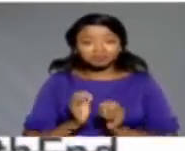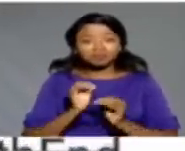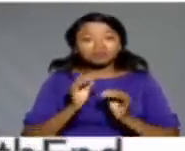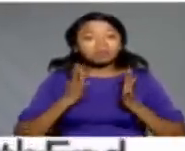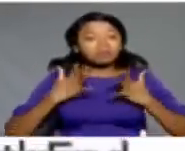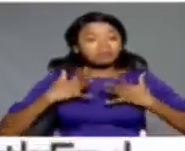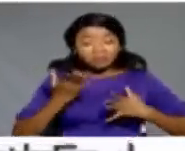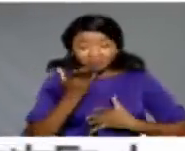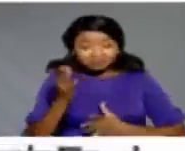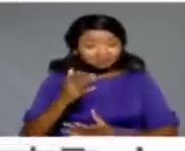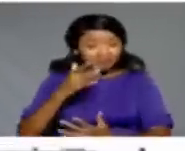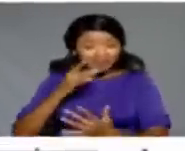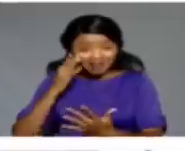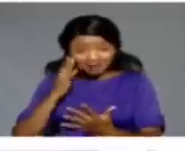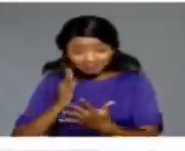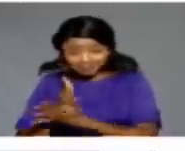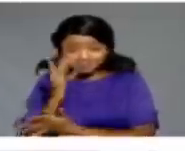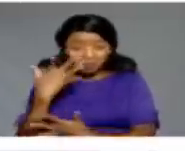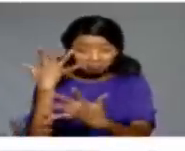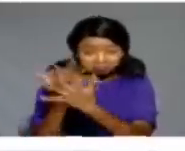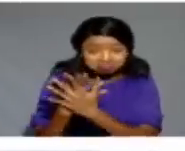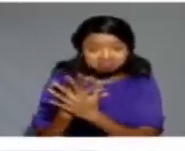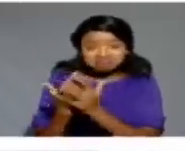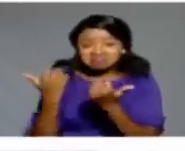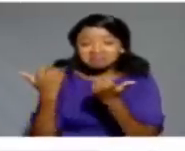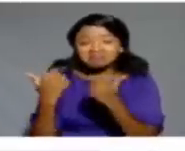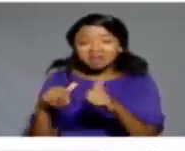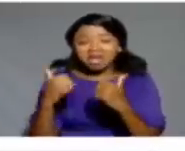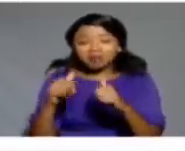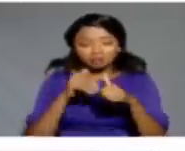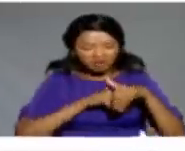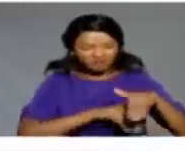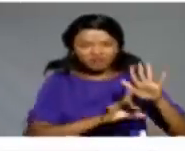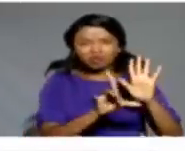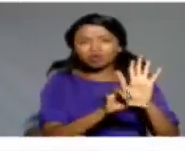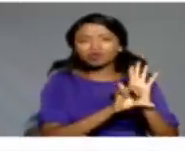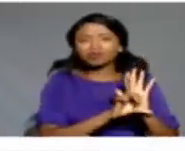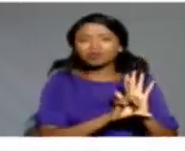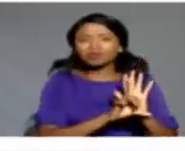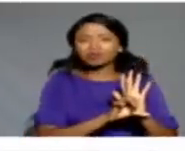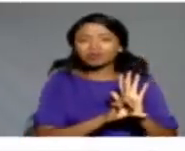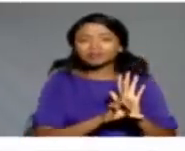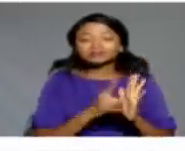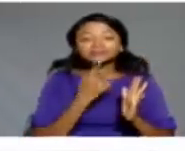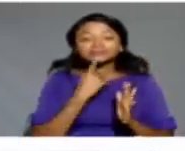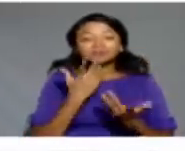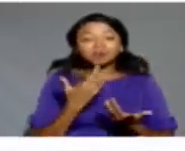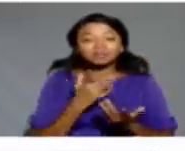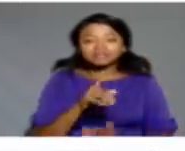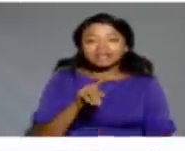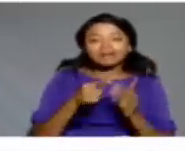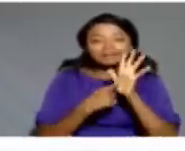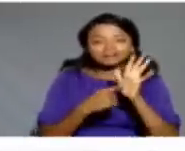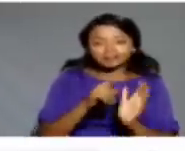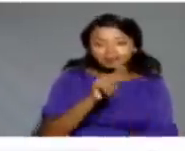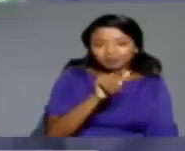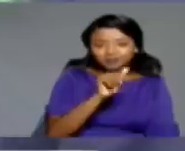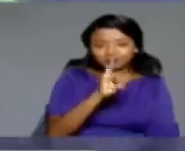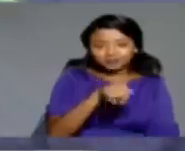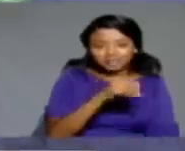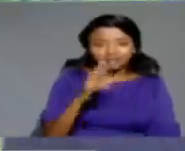by acting on the president's directive over illegal structures on public land, including the Taj Mall and South End Mall